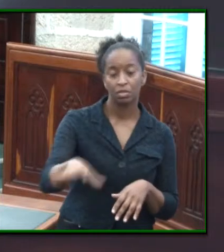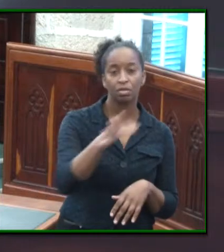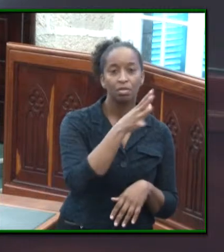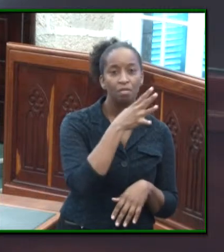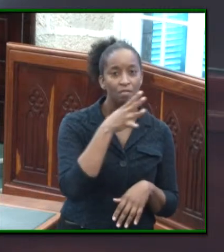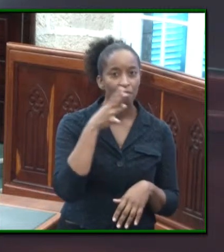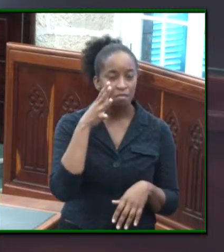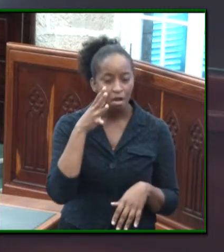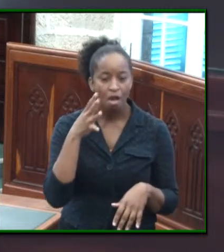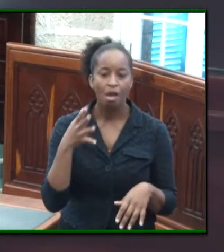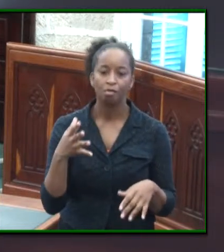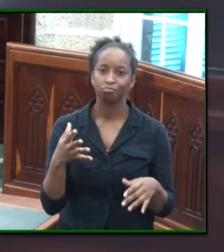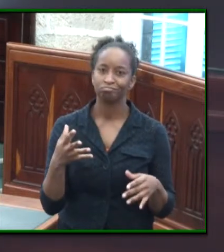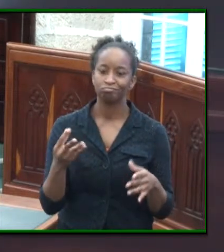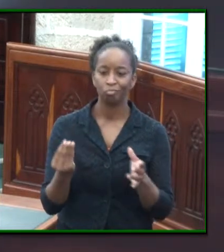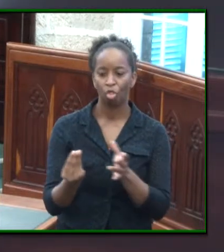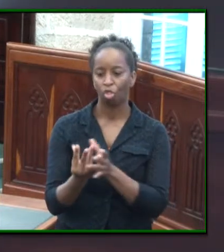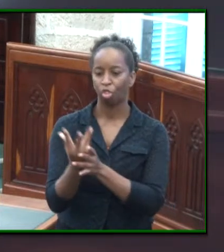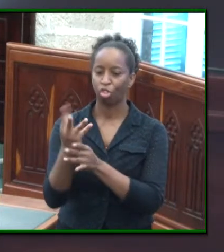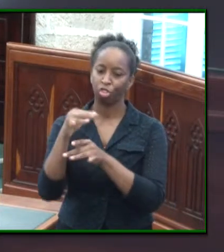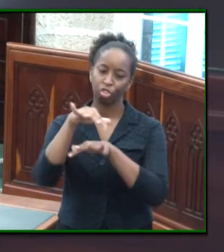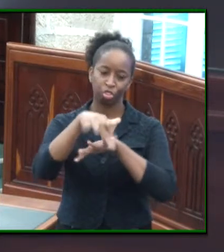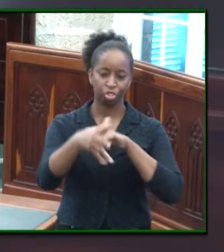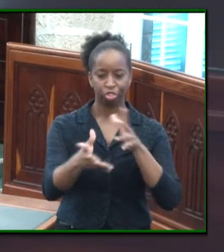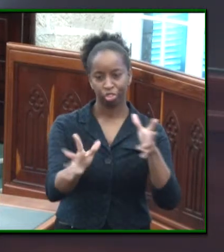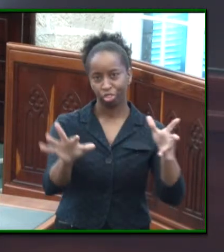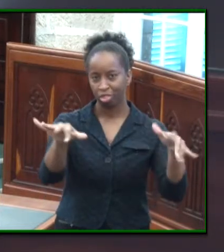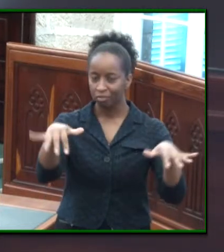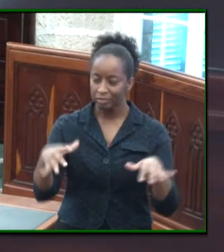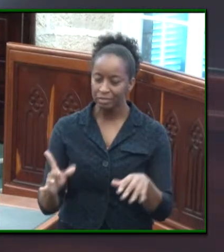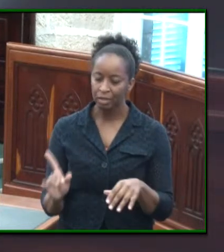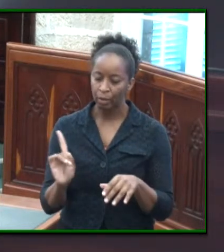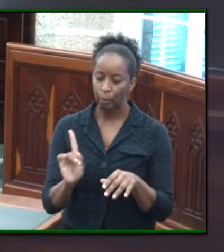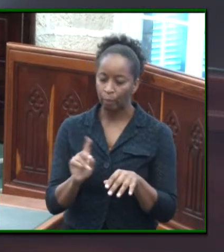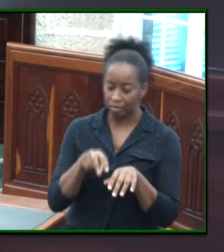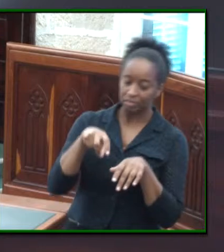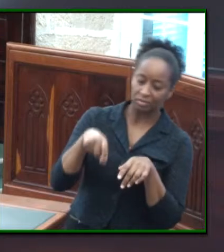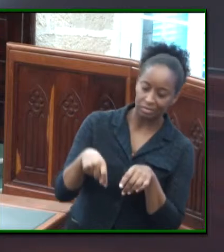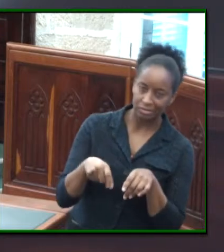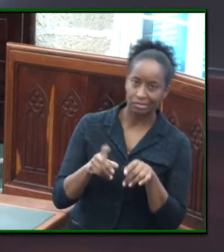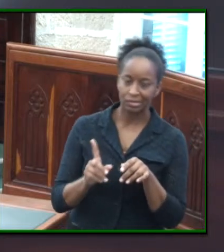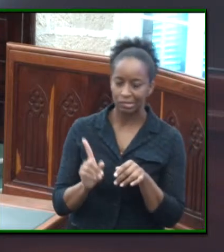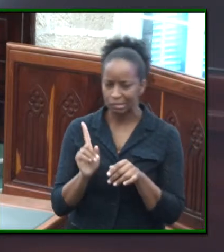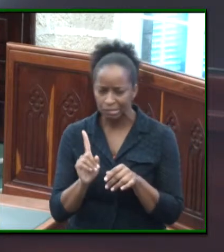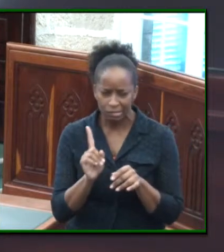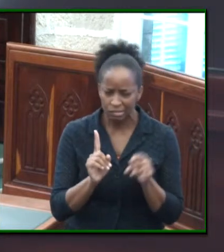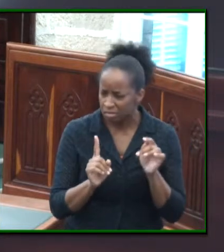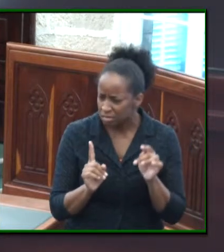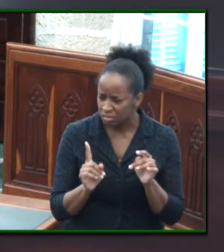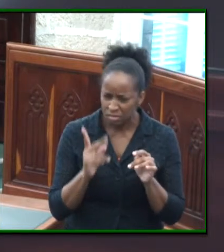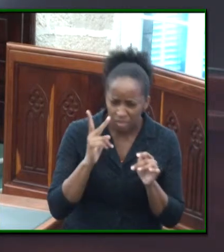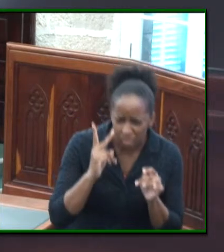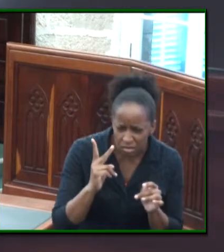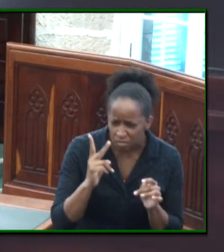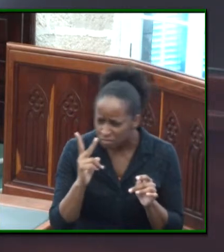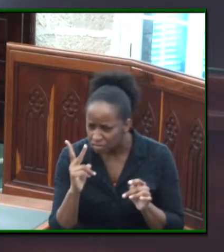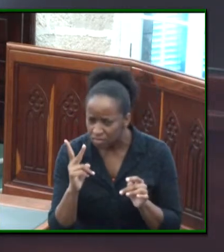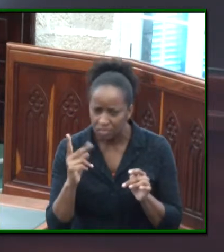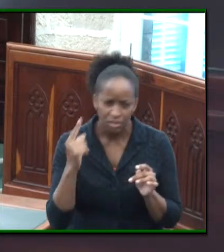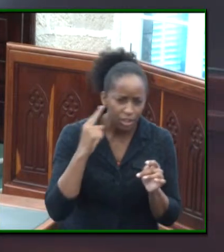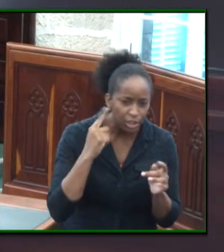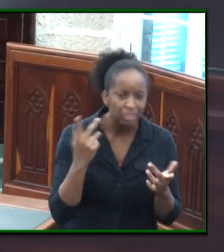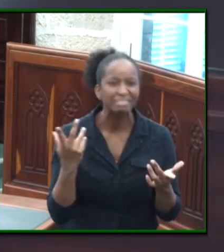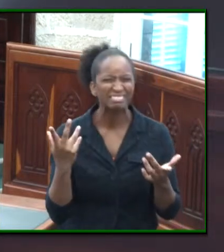Lots of bush and such like. So there are challenges that those persons who are working on a nightly basis, when